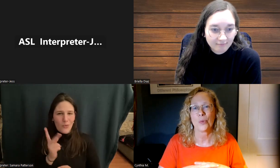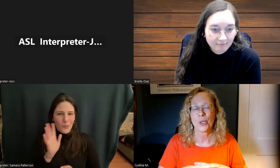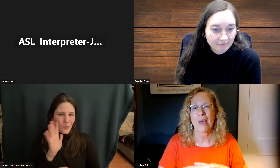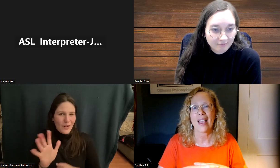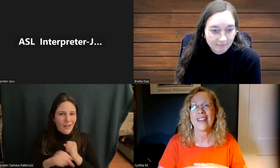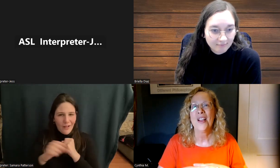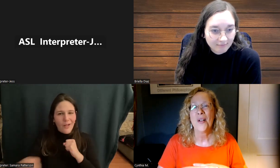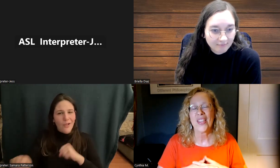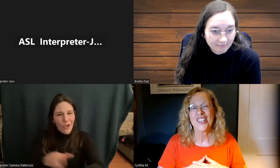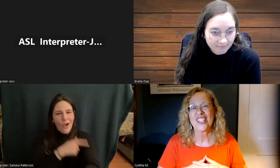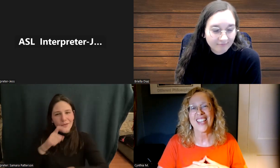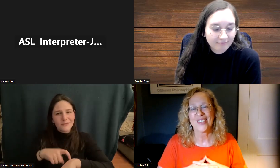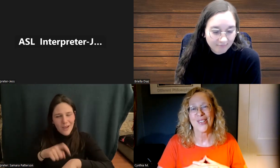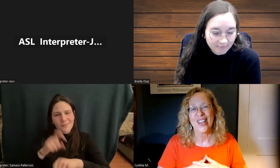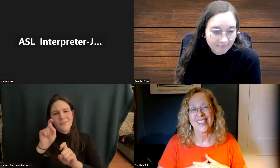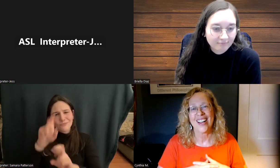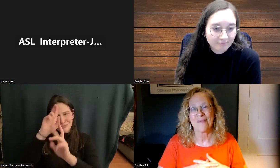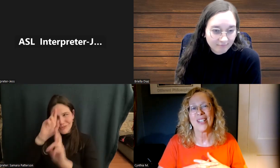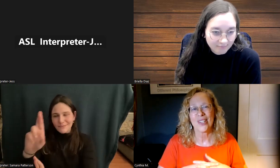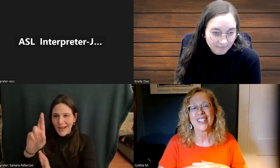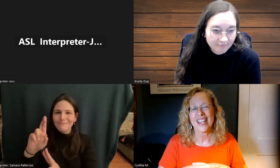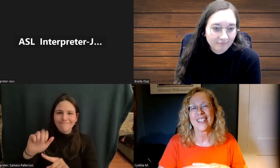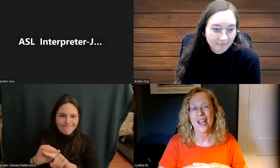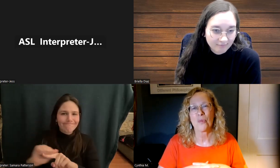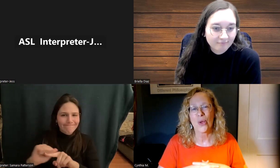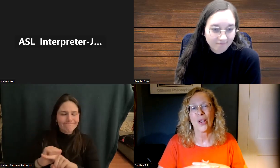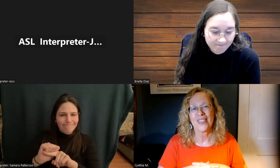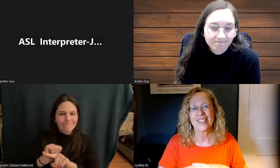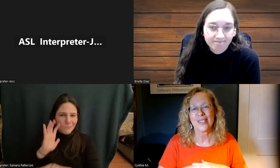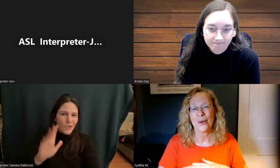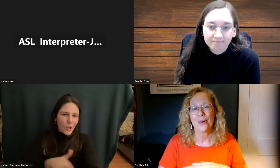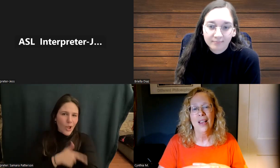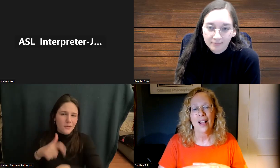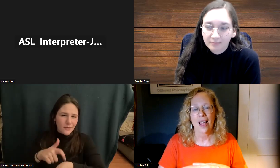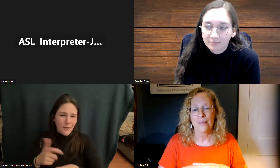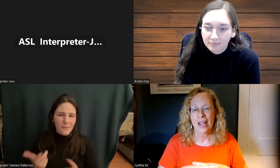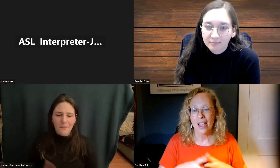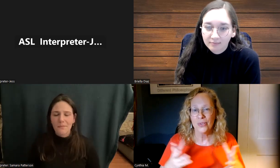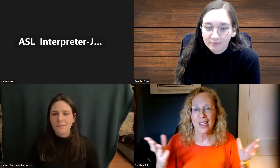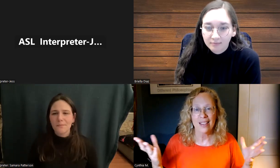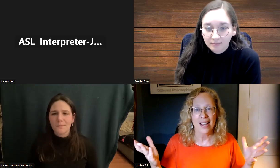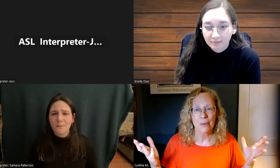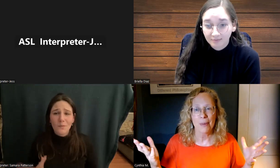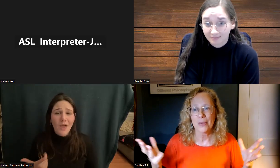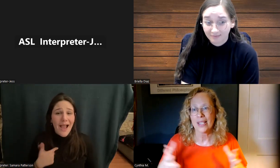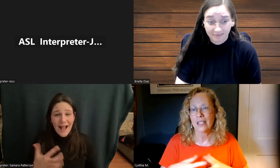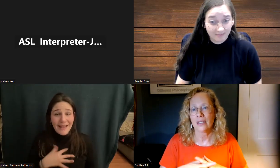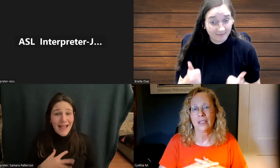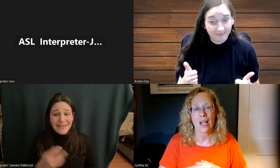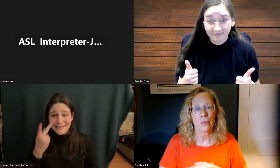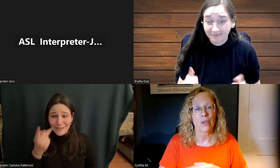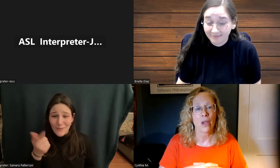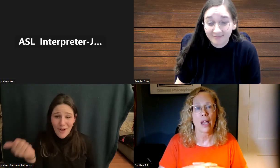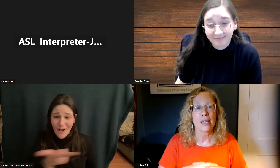understand and respect that it just takes a lot of time. It's going to take time with all of it. So I love seeing that everybody was